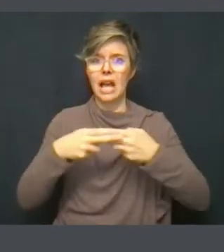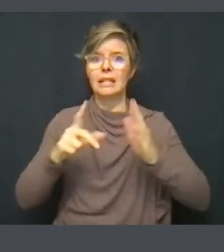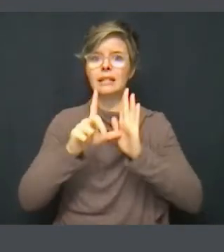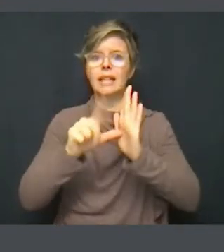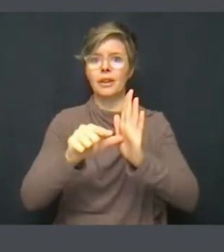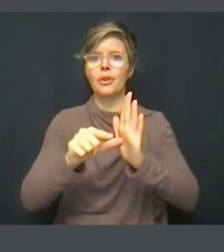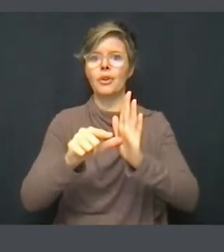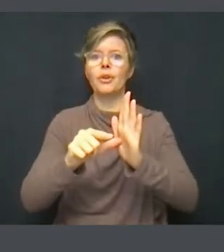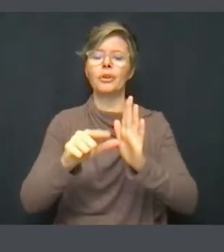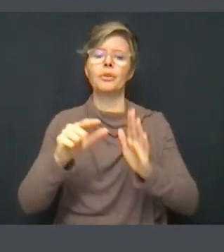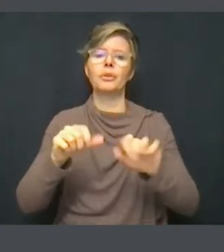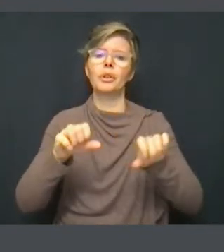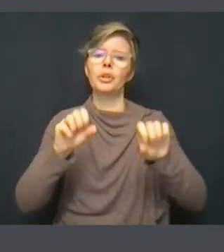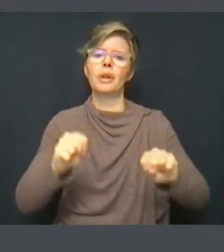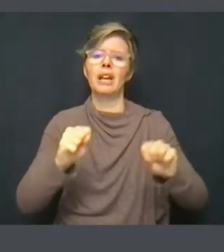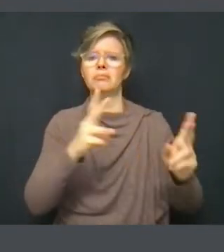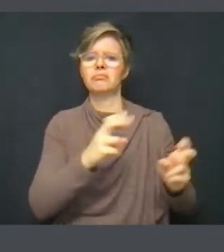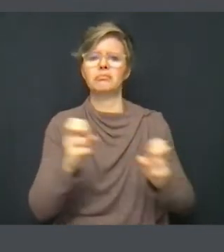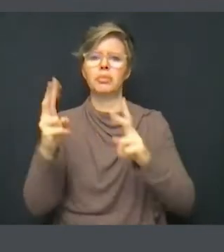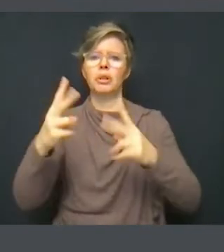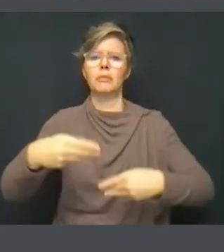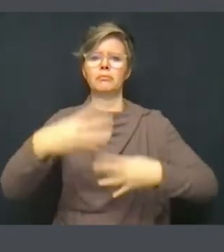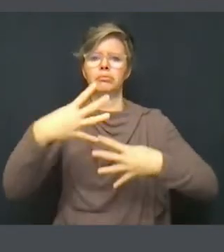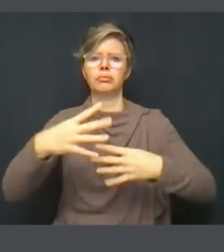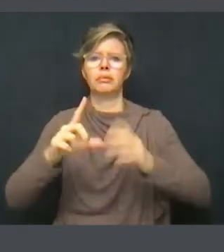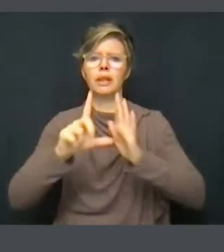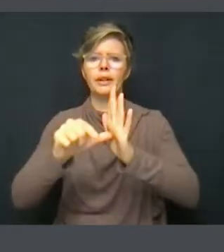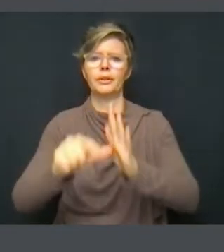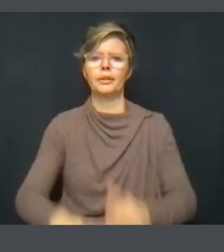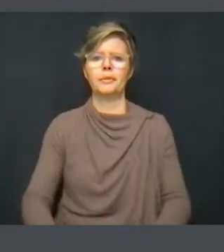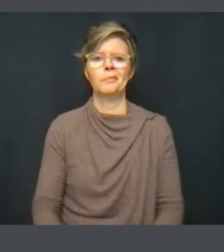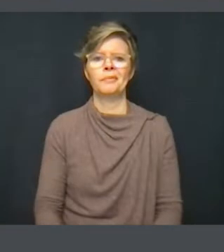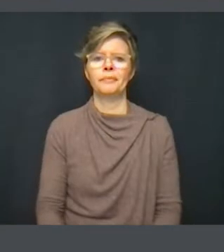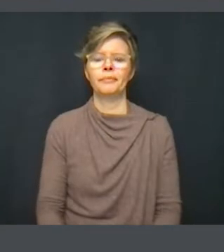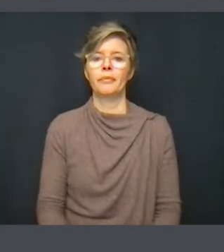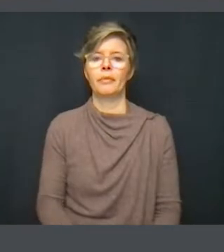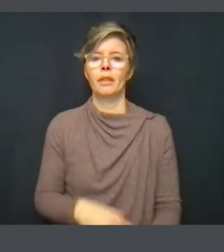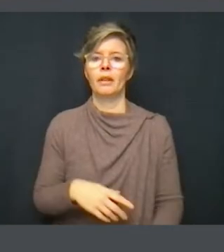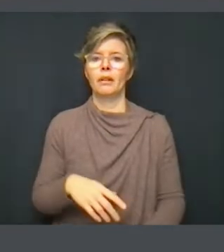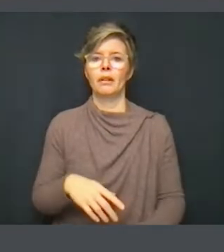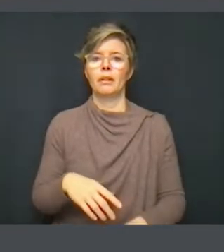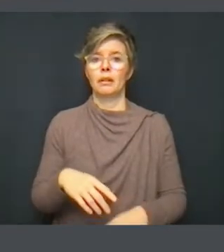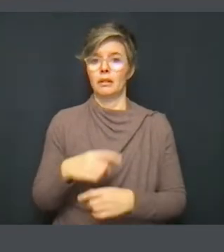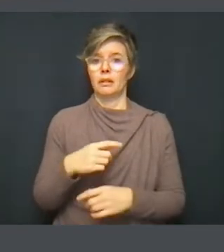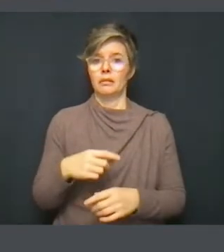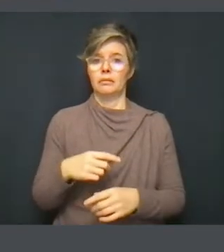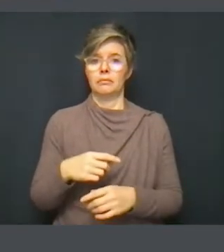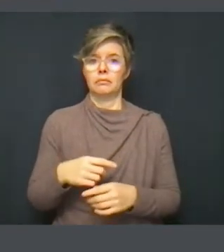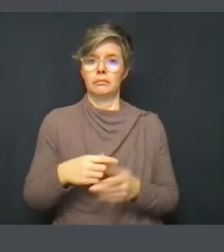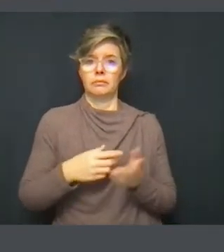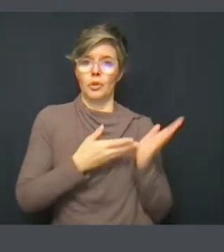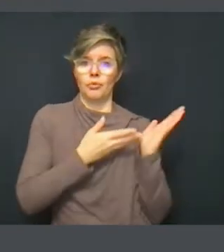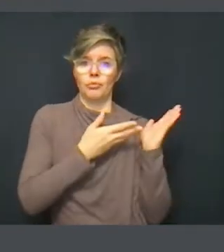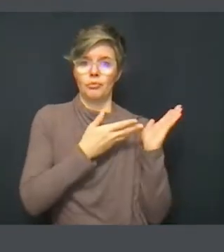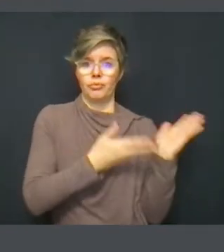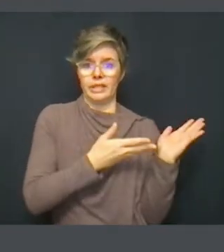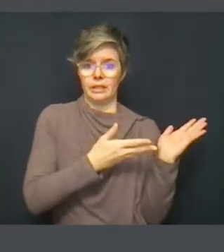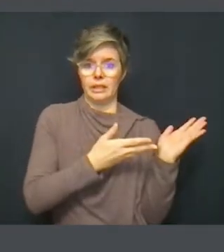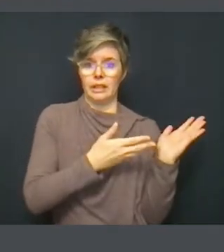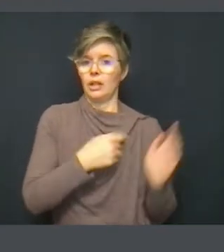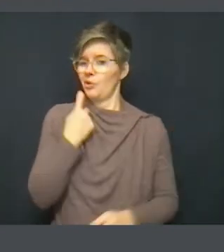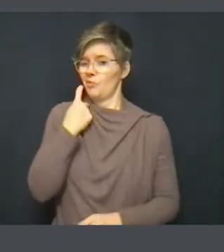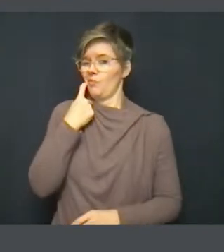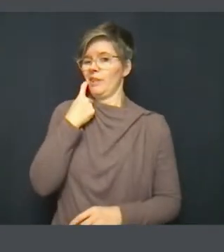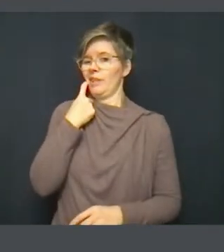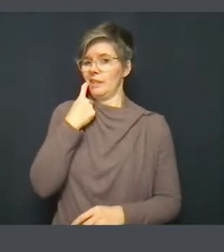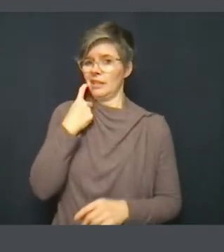the slides for this. This literally just came out, I guess, not today, but literally